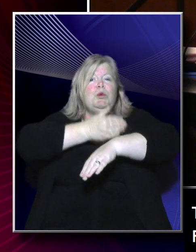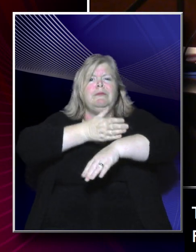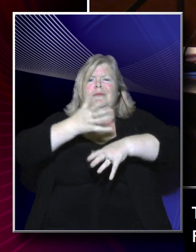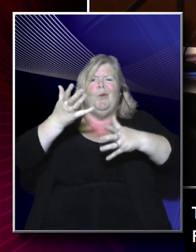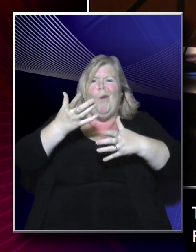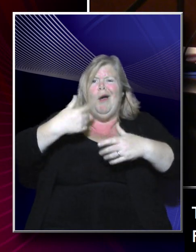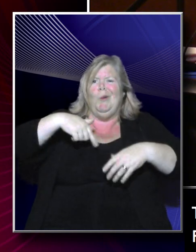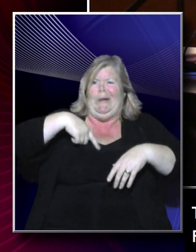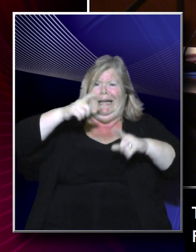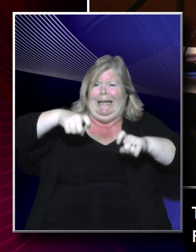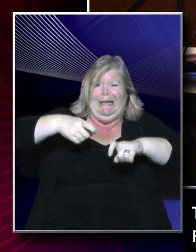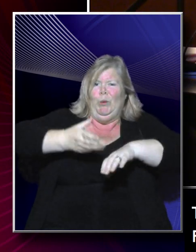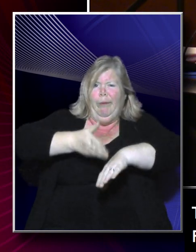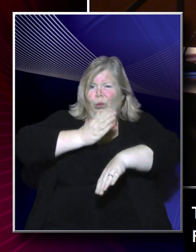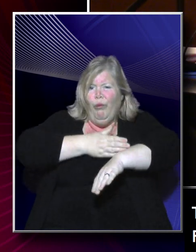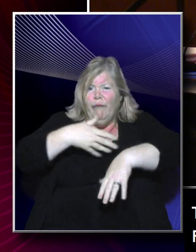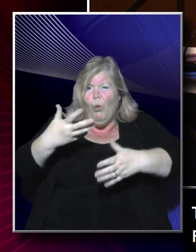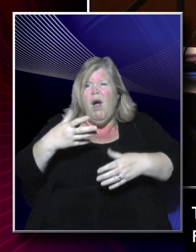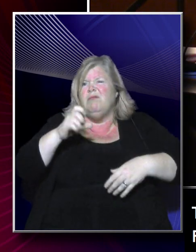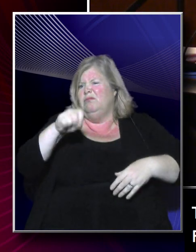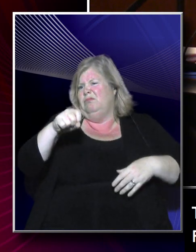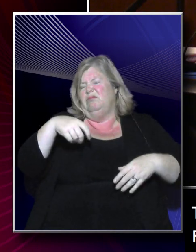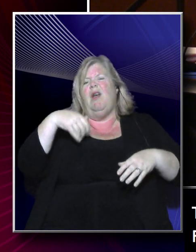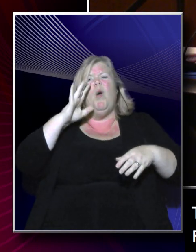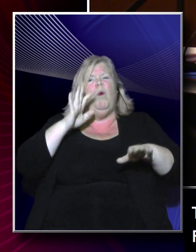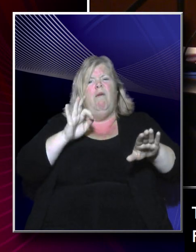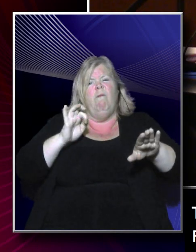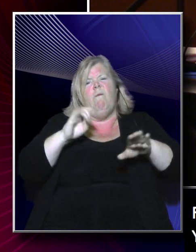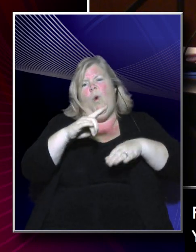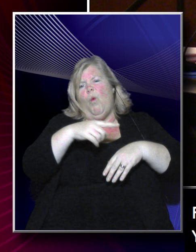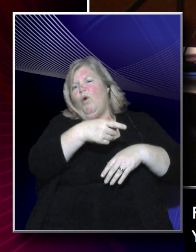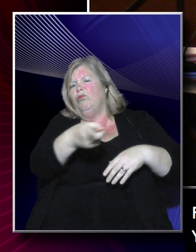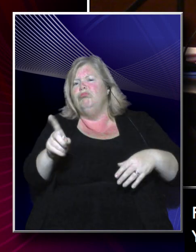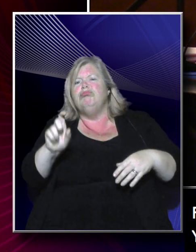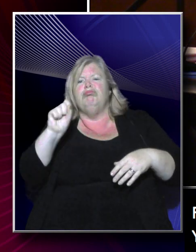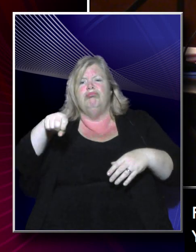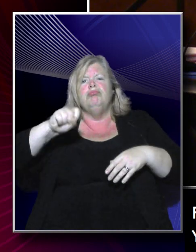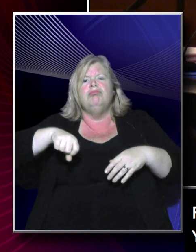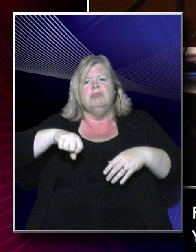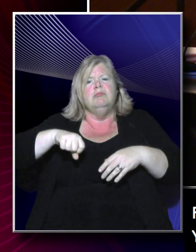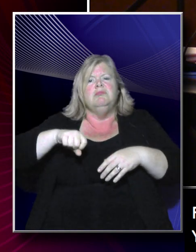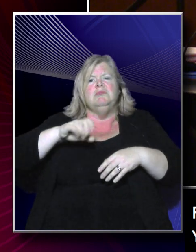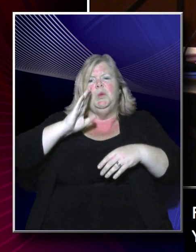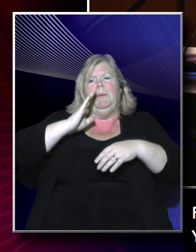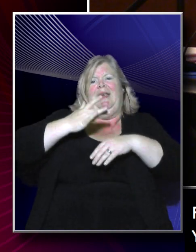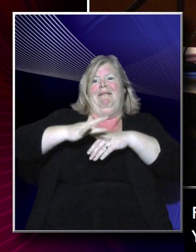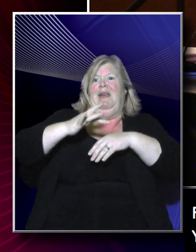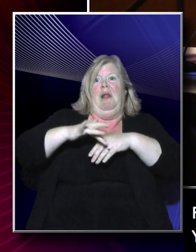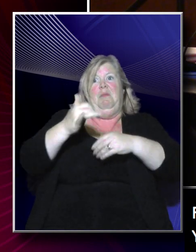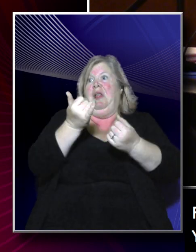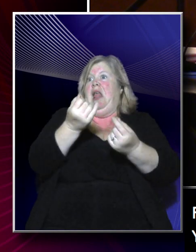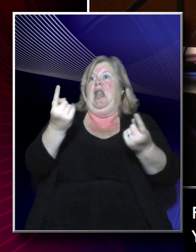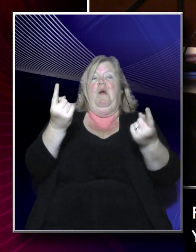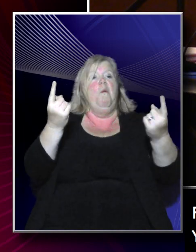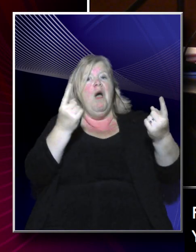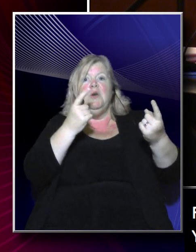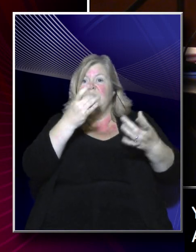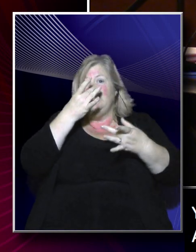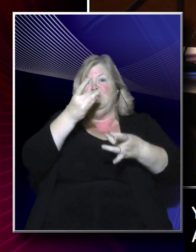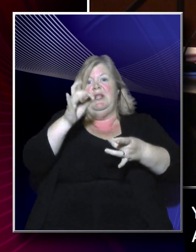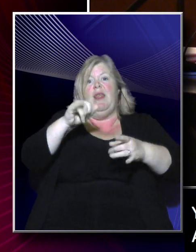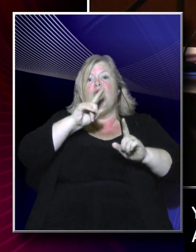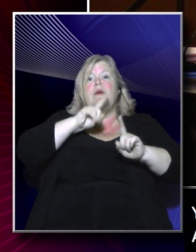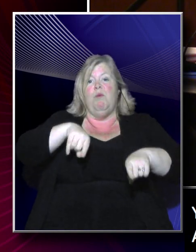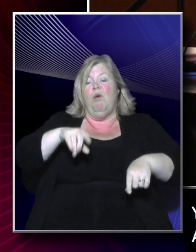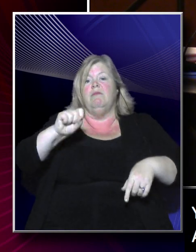to improve on. So yes, I will forward that to you and I will make it available to anyone who's interested. Thank you.